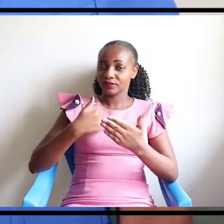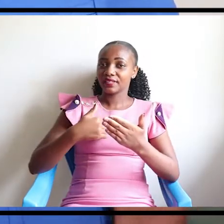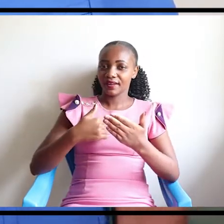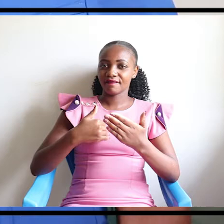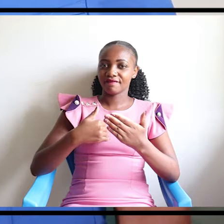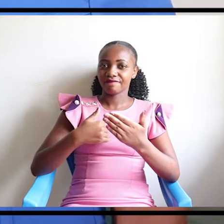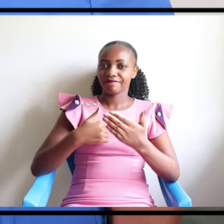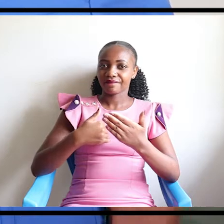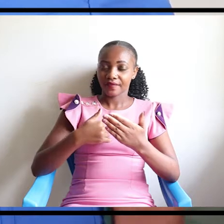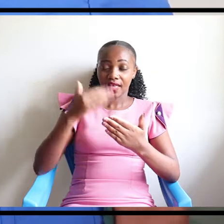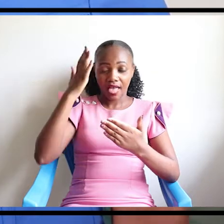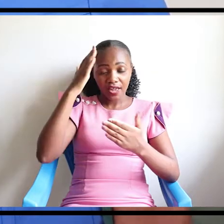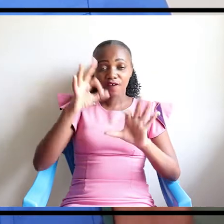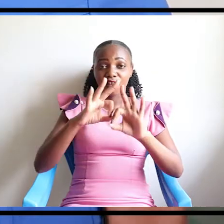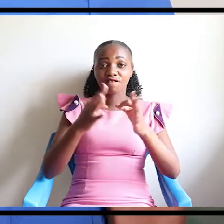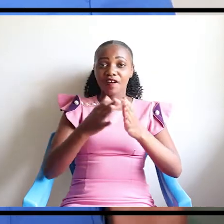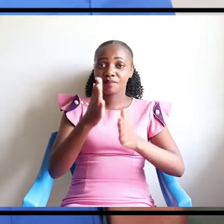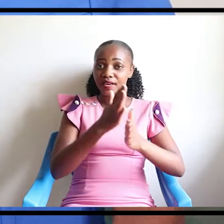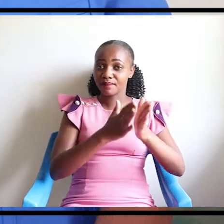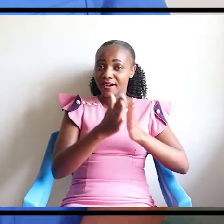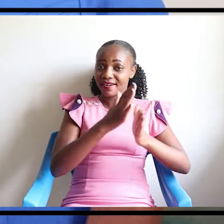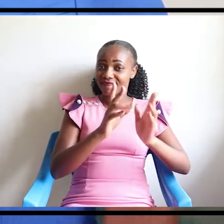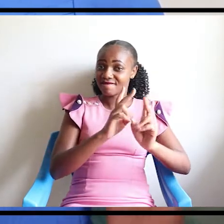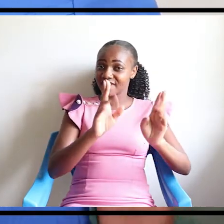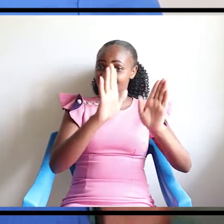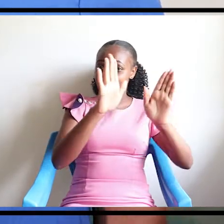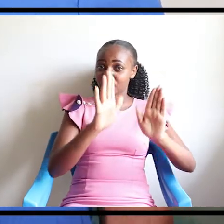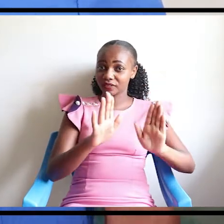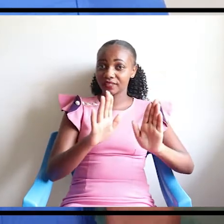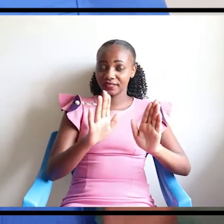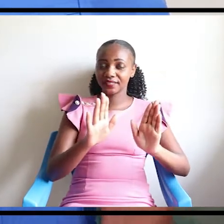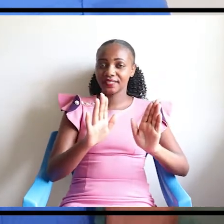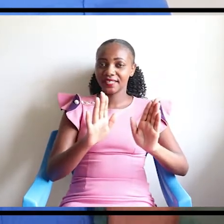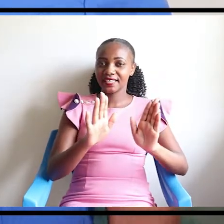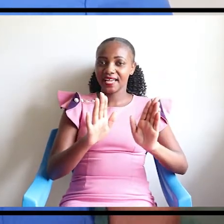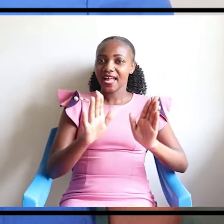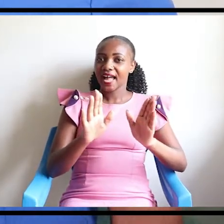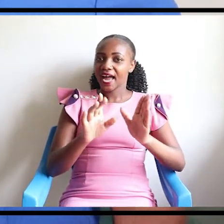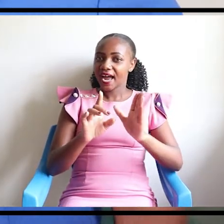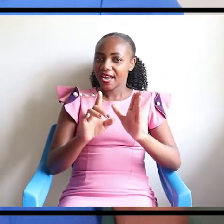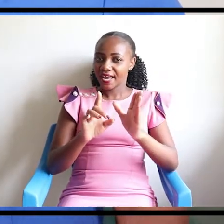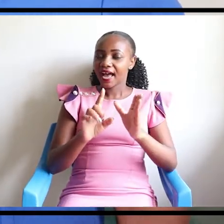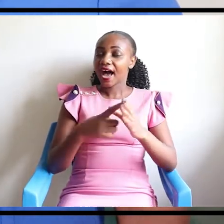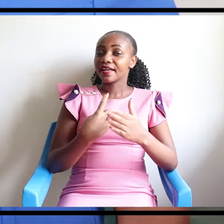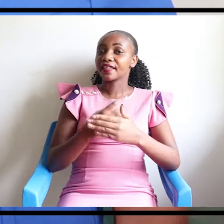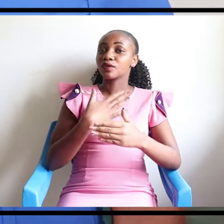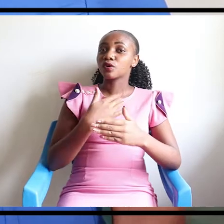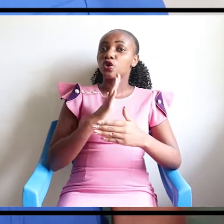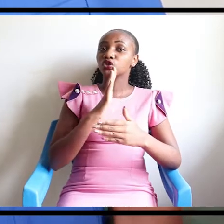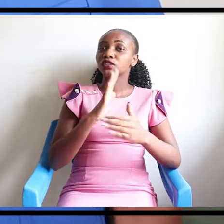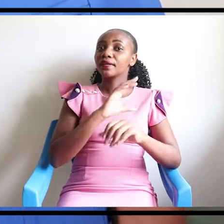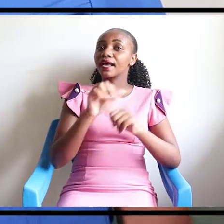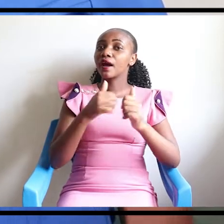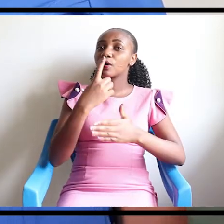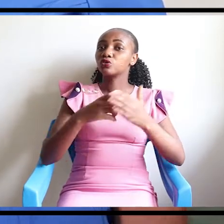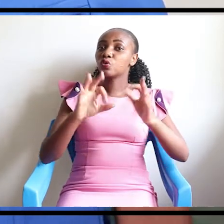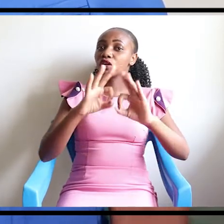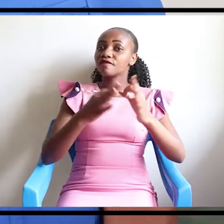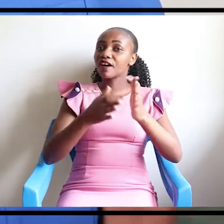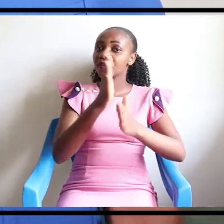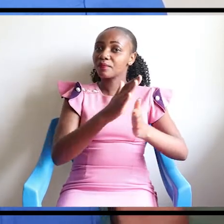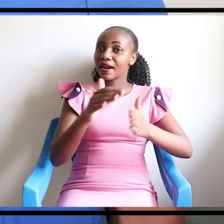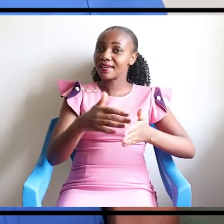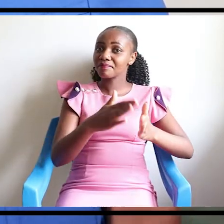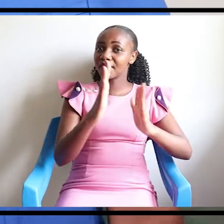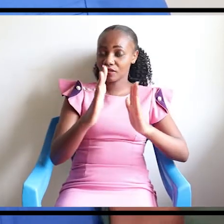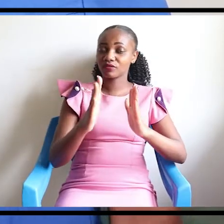is a major component when it comes to maternal and the neonatal health. So on the family, we're going to speak today about the family planning methods that we